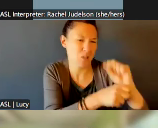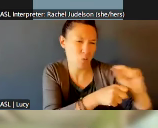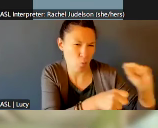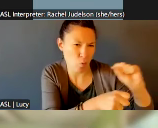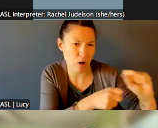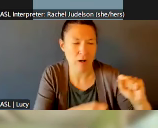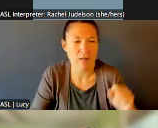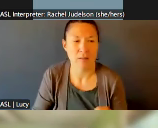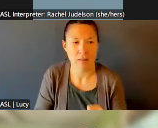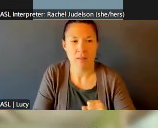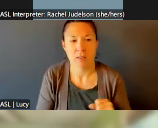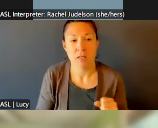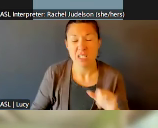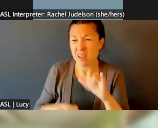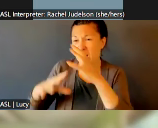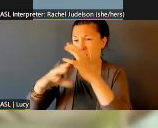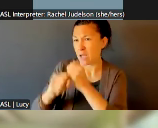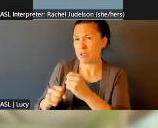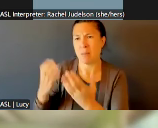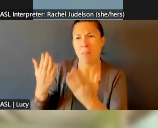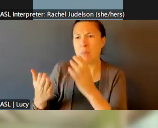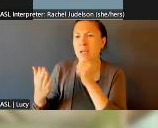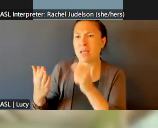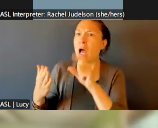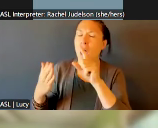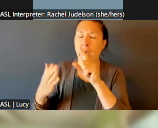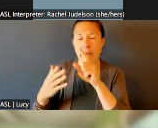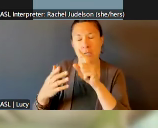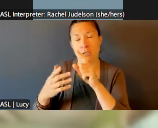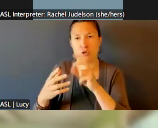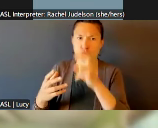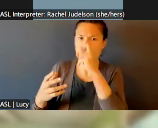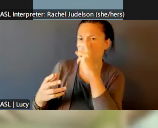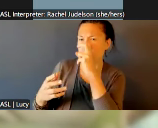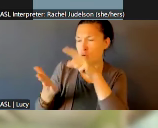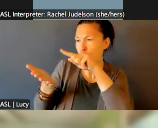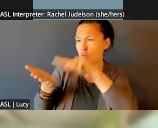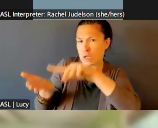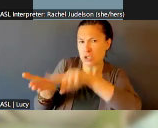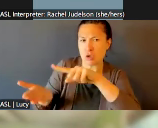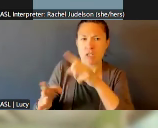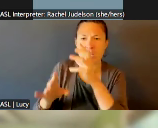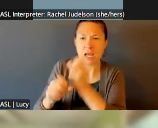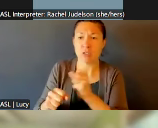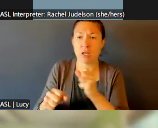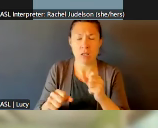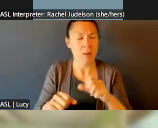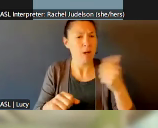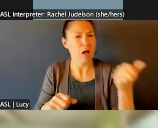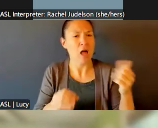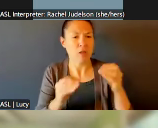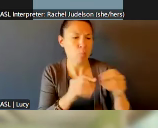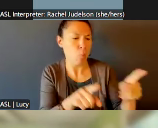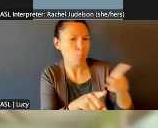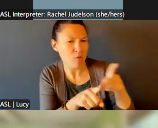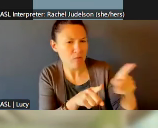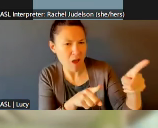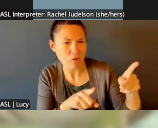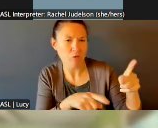research-oriented abstracts. They're sort of professional or teaching or other kinds of abstracts, and those are perfectly appropriate for the